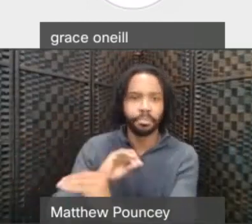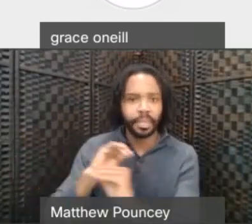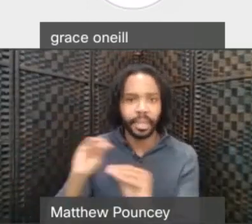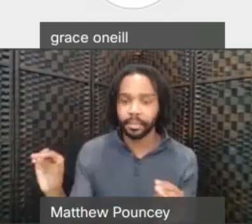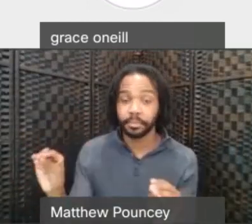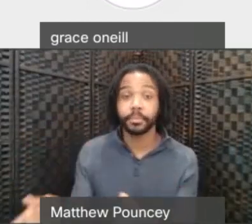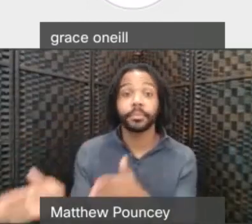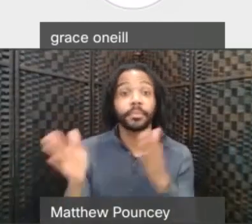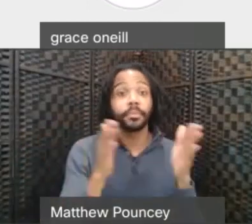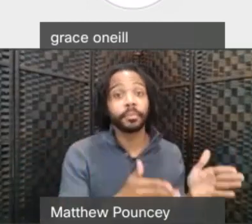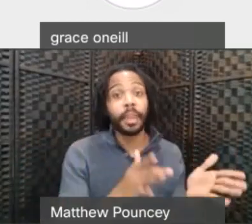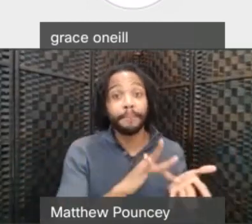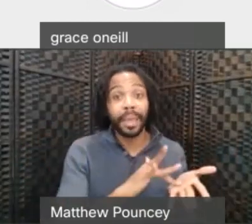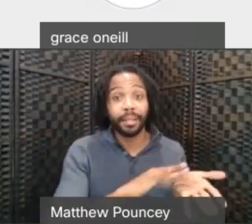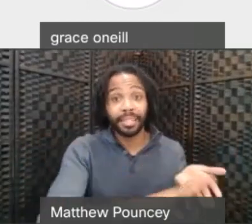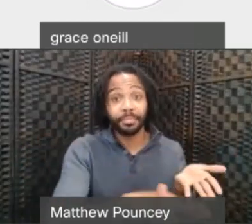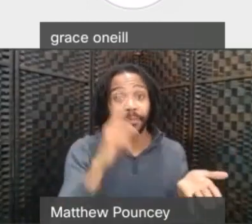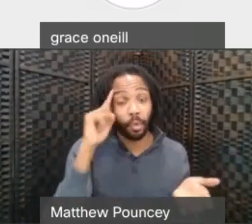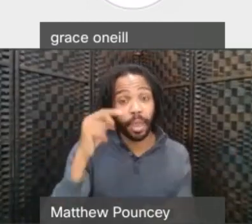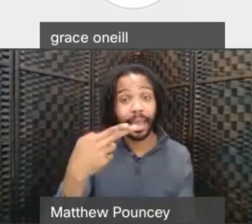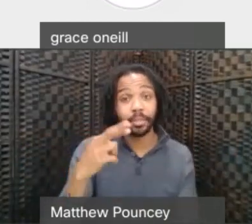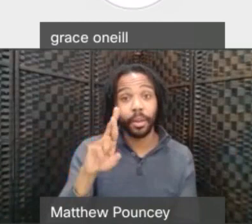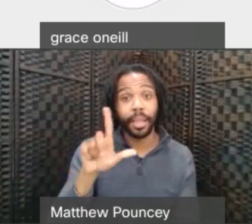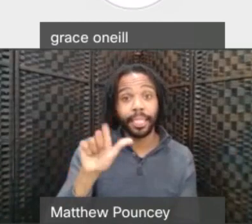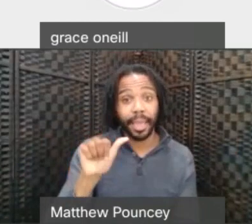Medical exemptions for HRLA,